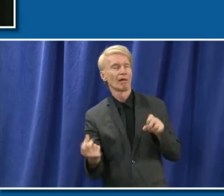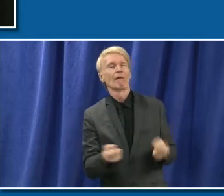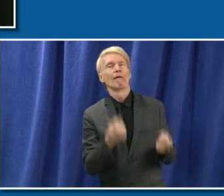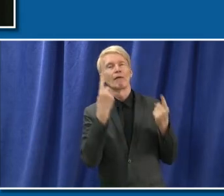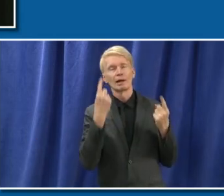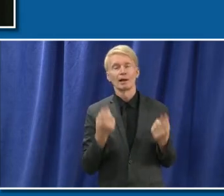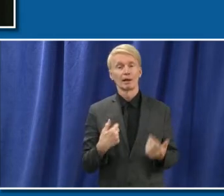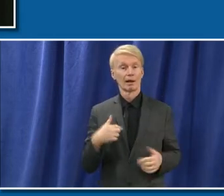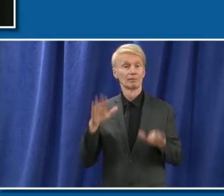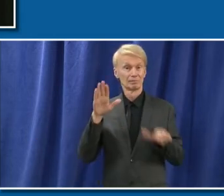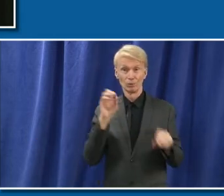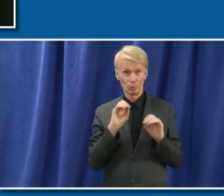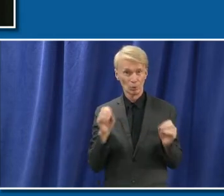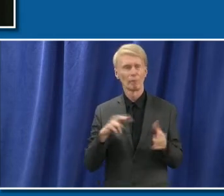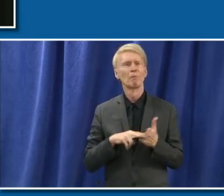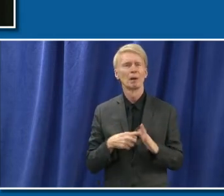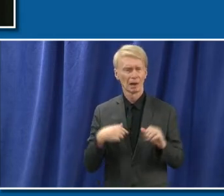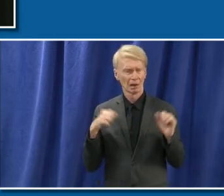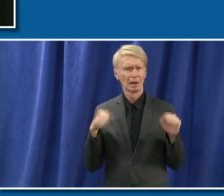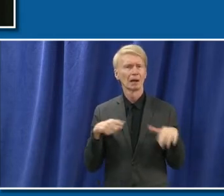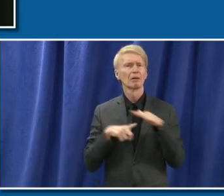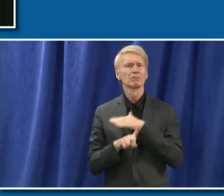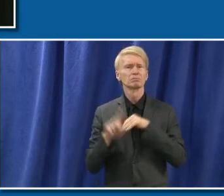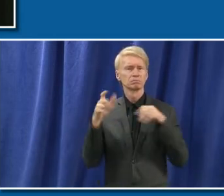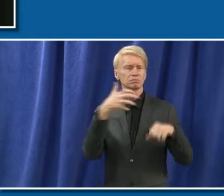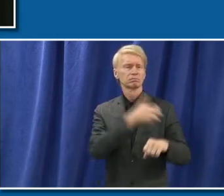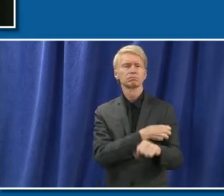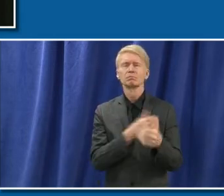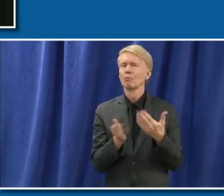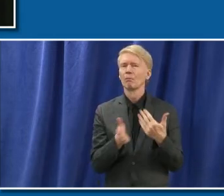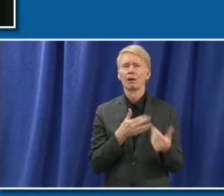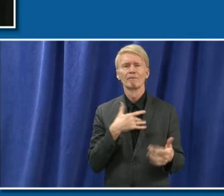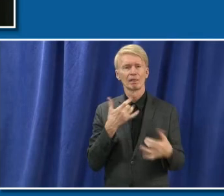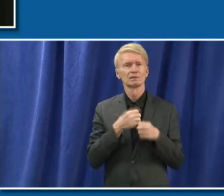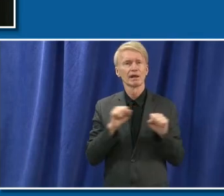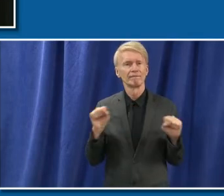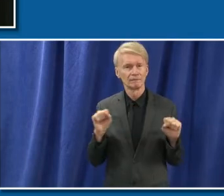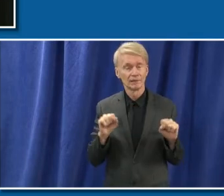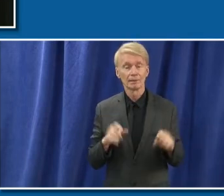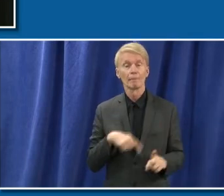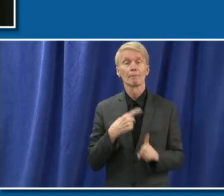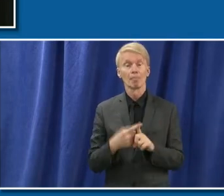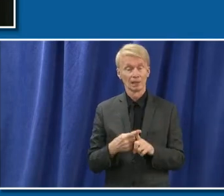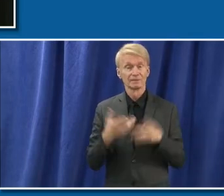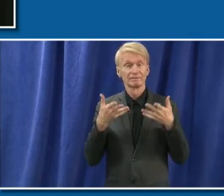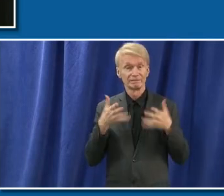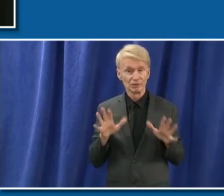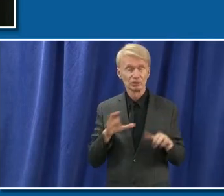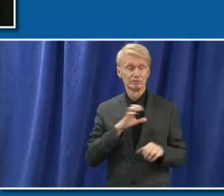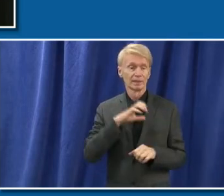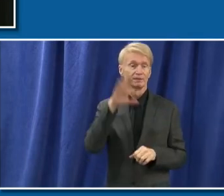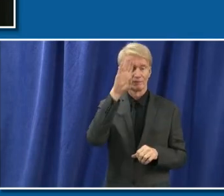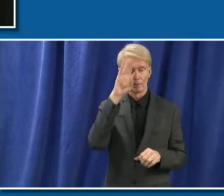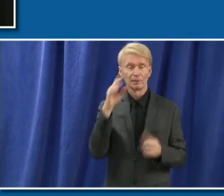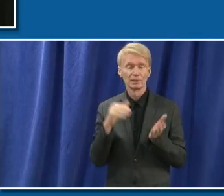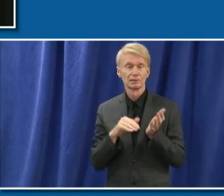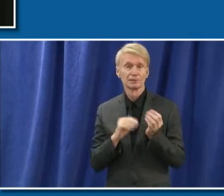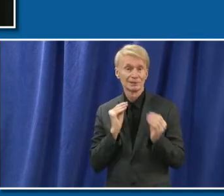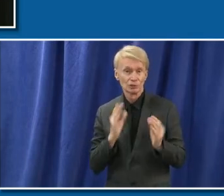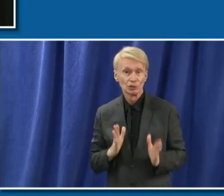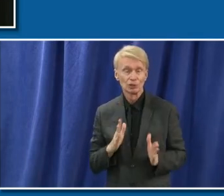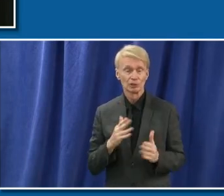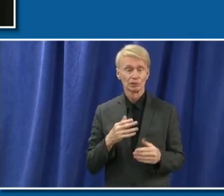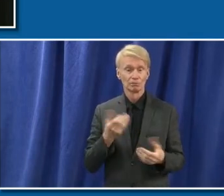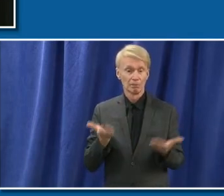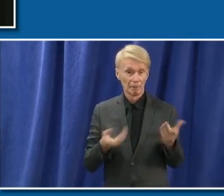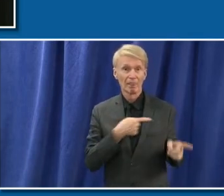undocumented feel very confident in terms of getting vaccine. We also, when we get to essential workers, recognizing that there may be people who are